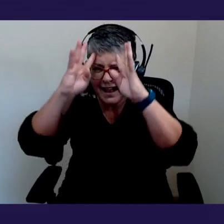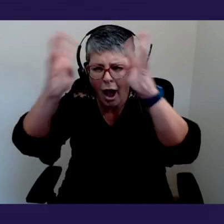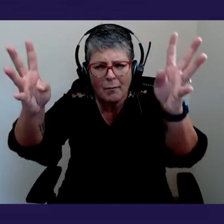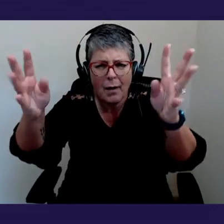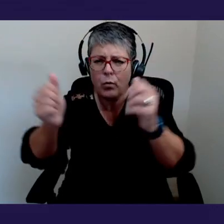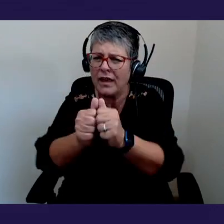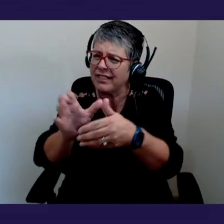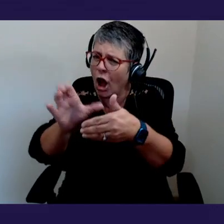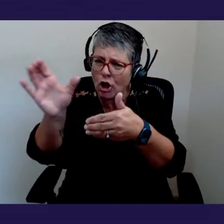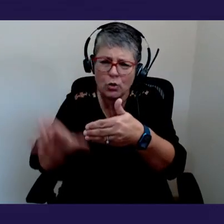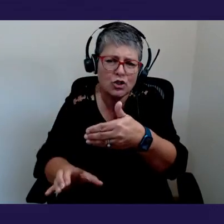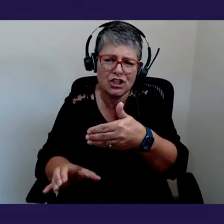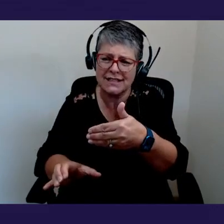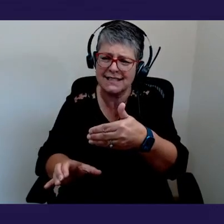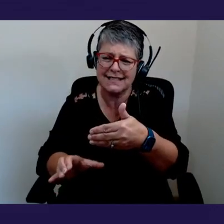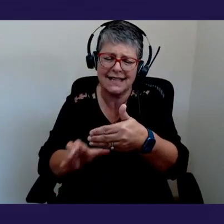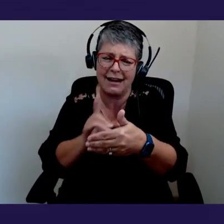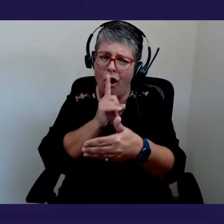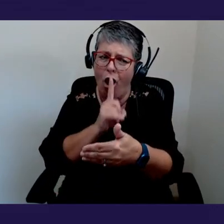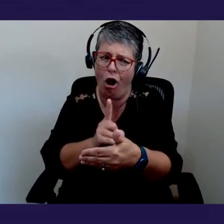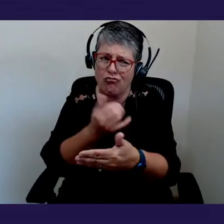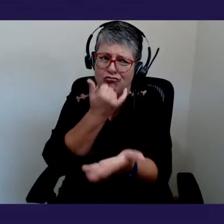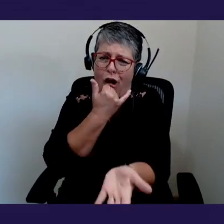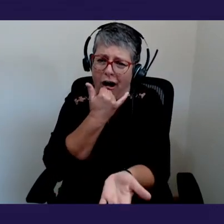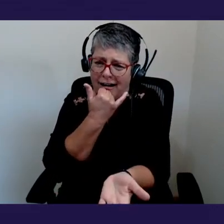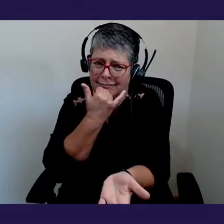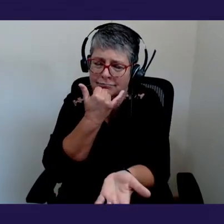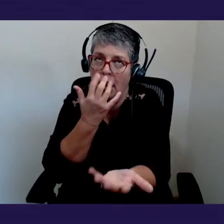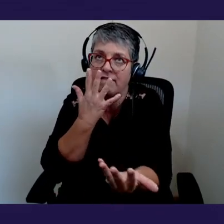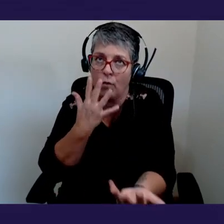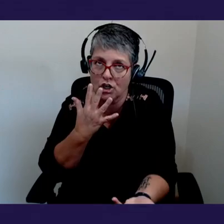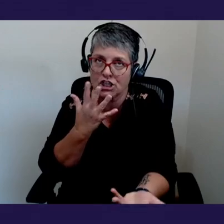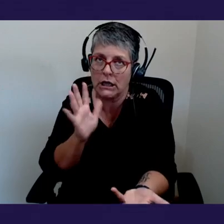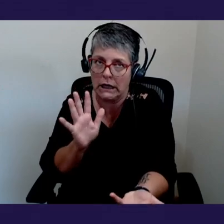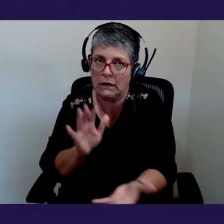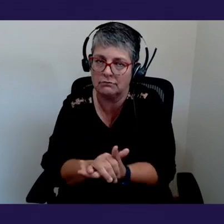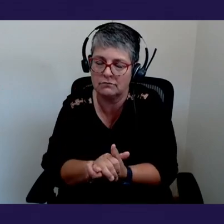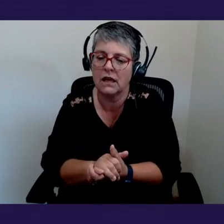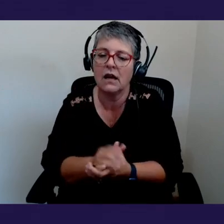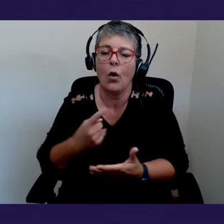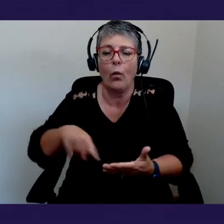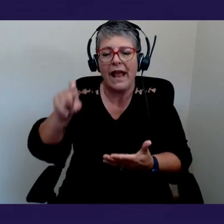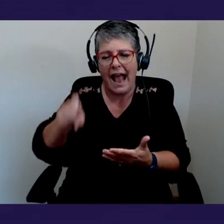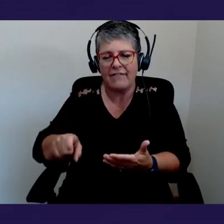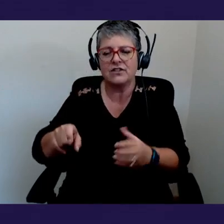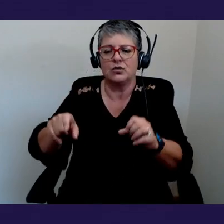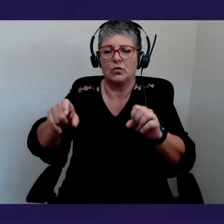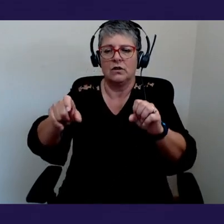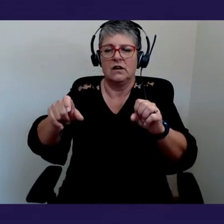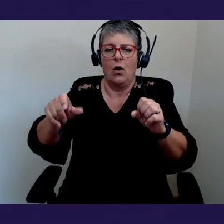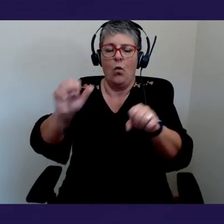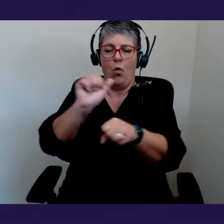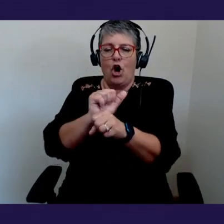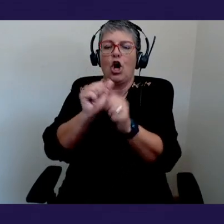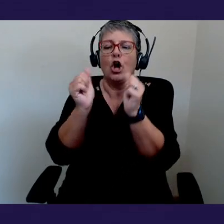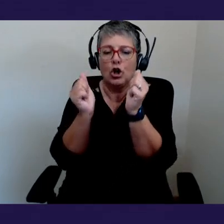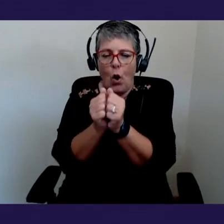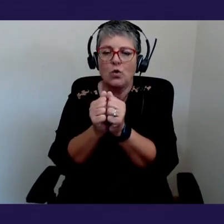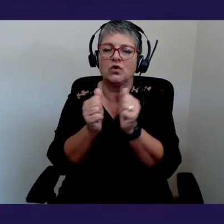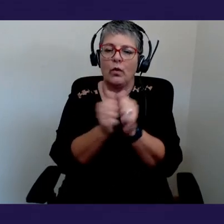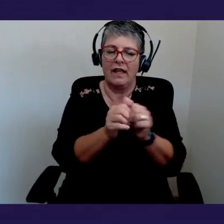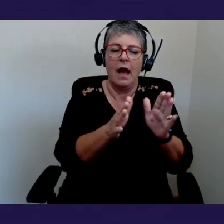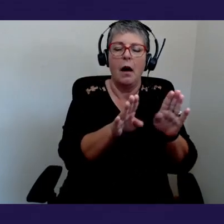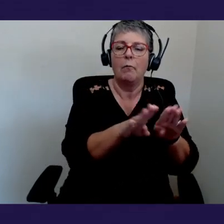draw conclusions that are just wrong. Unfortunately, we need the ability to work closely with public health people who work